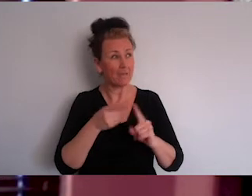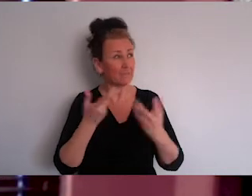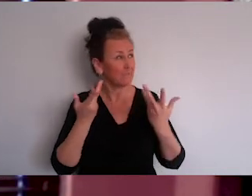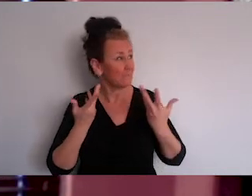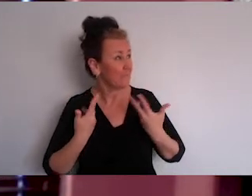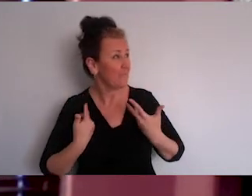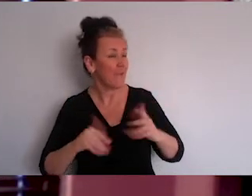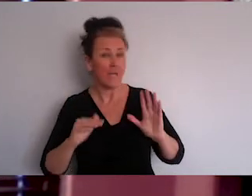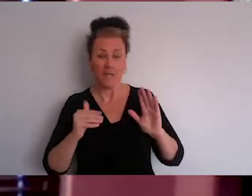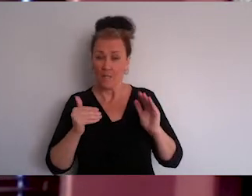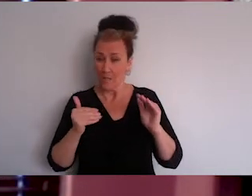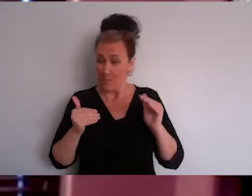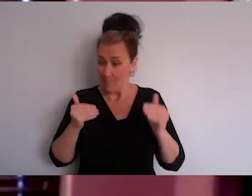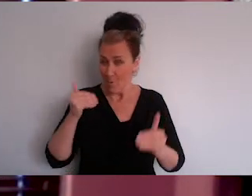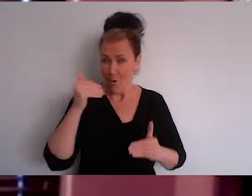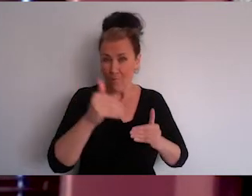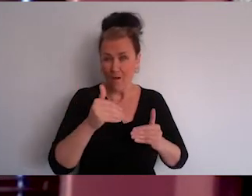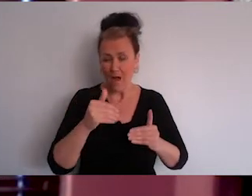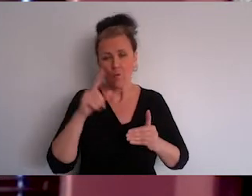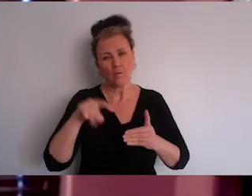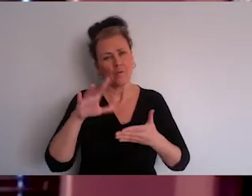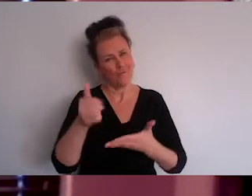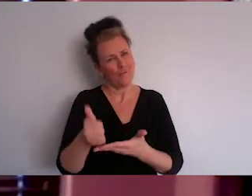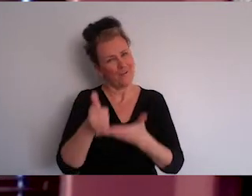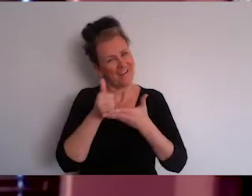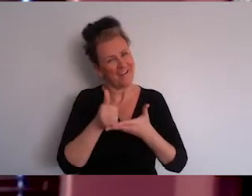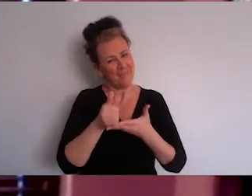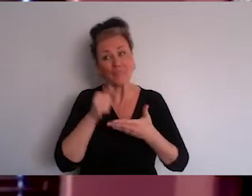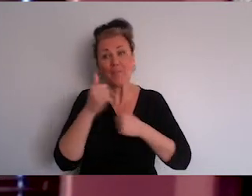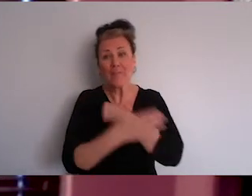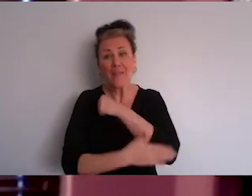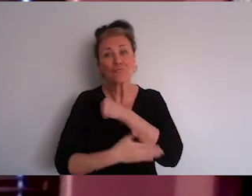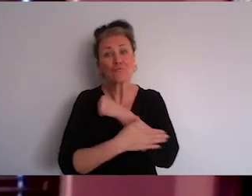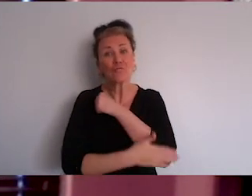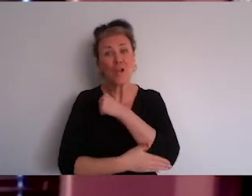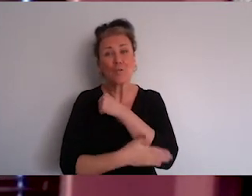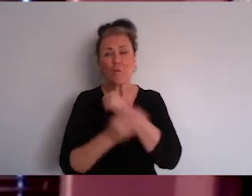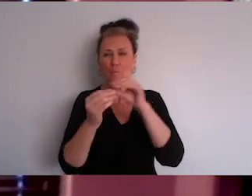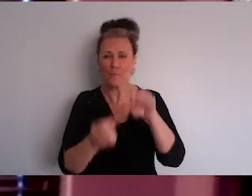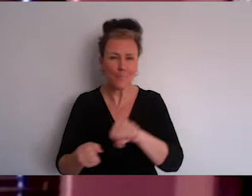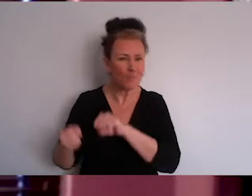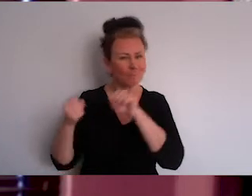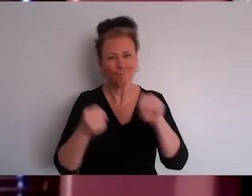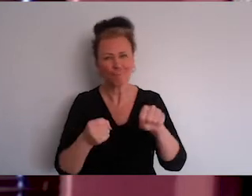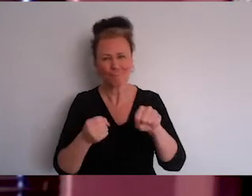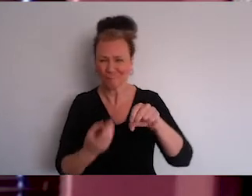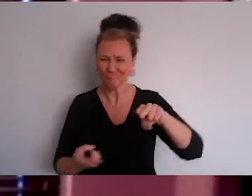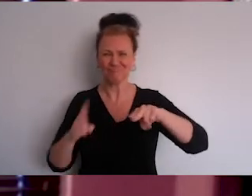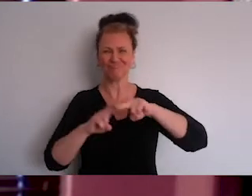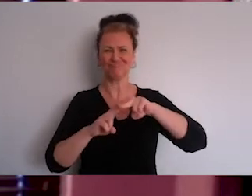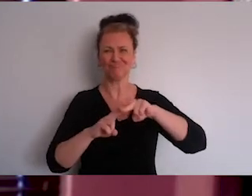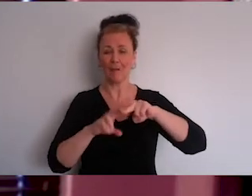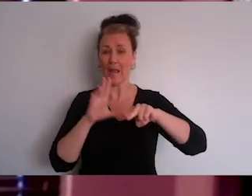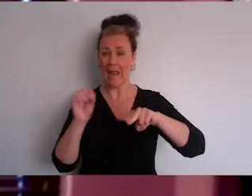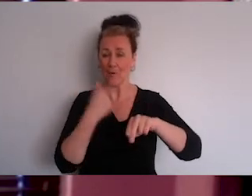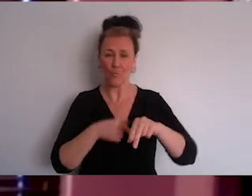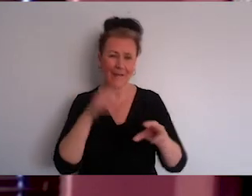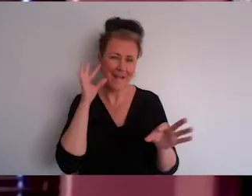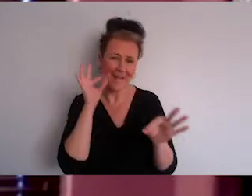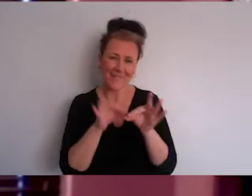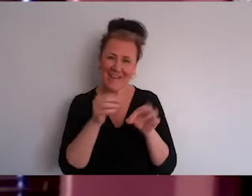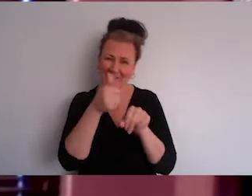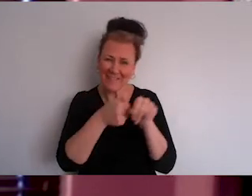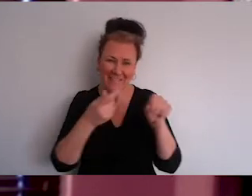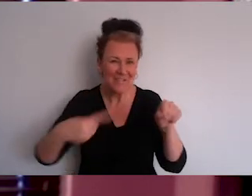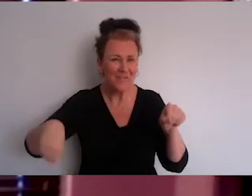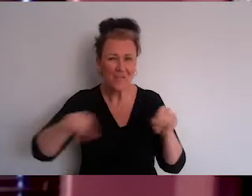when the worst is over, we'll need your help to rebuild our country even stronger than it was before. You are our future leaders,